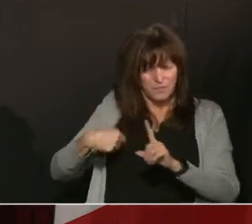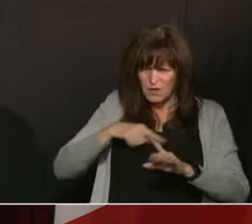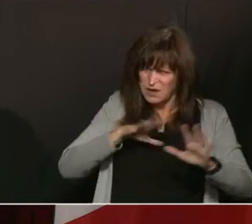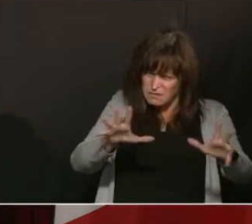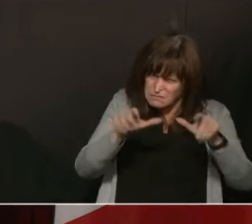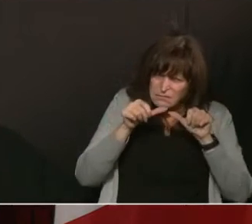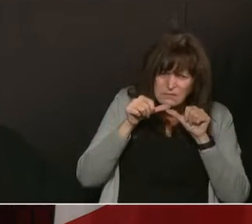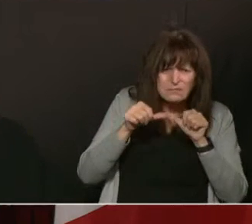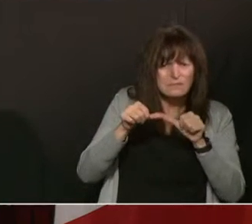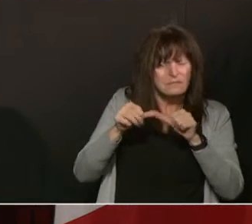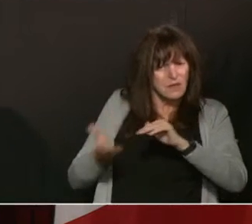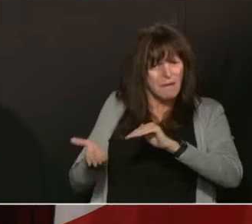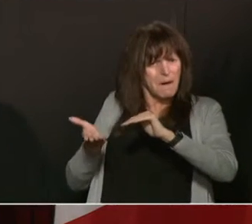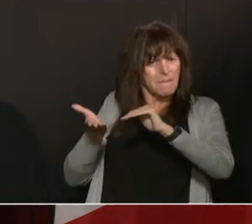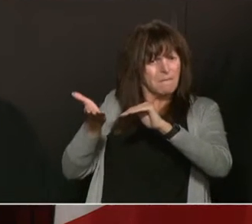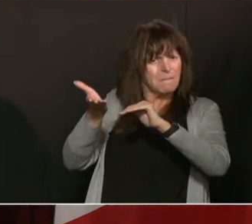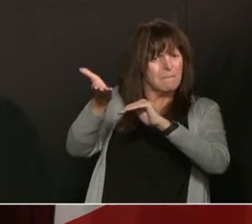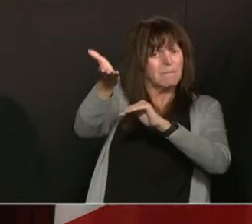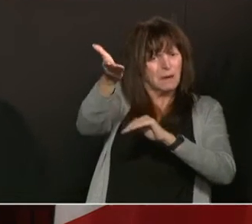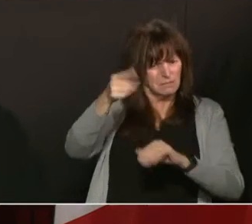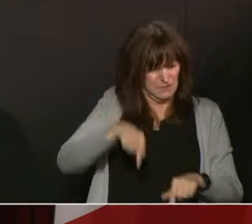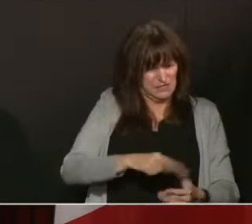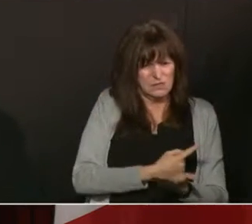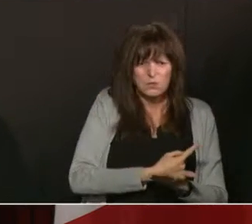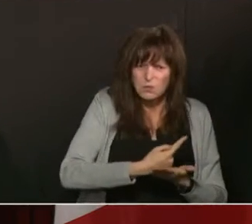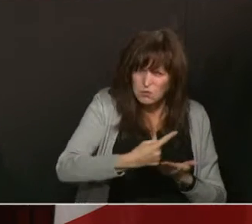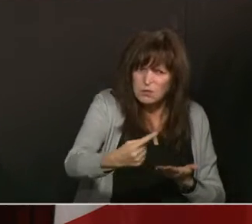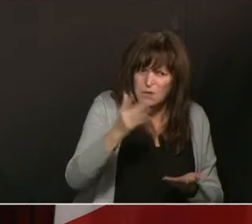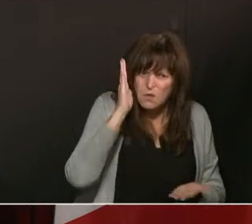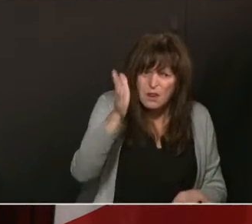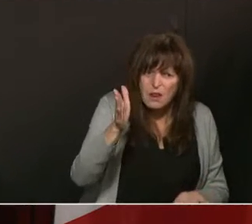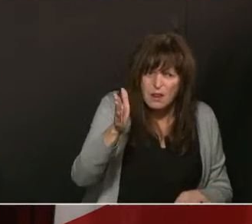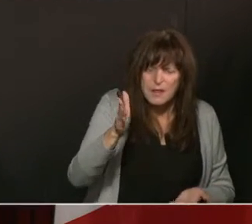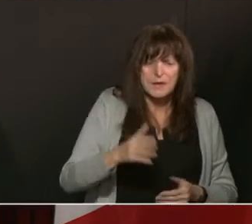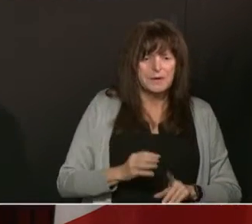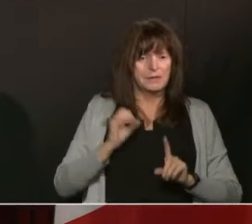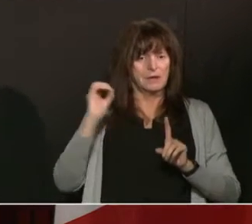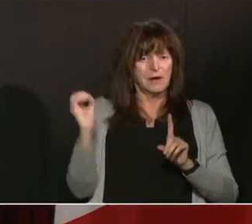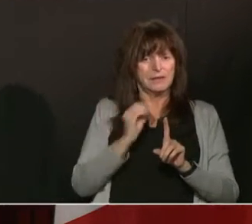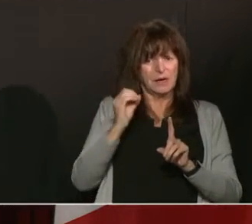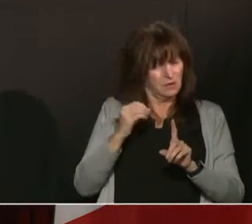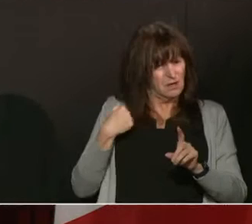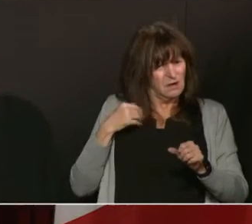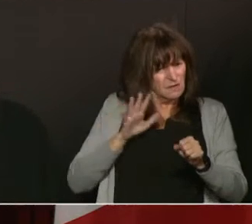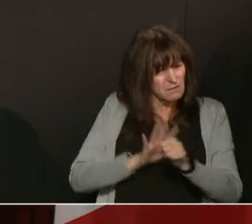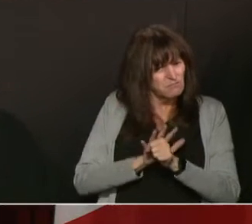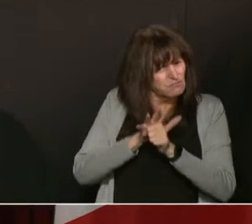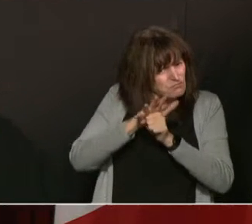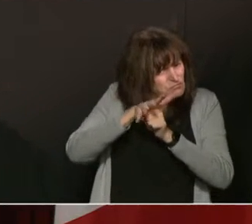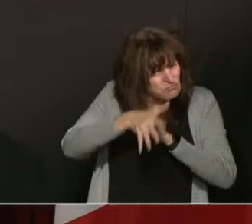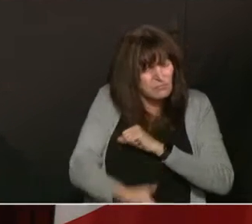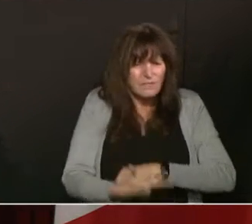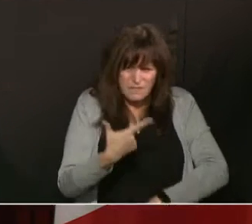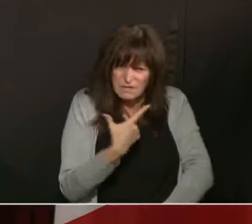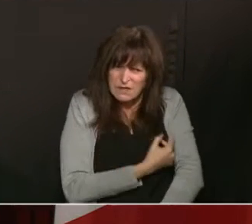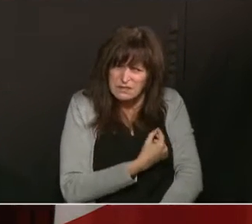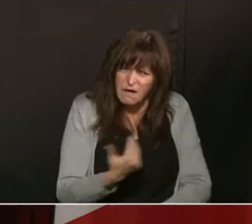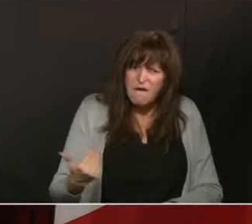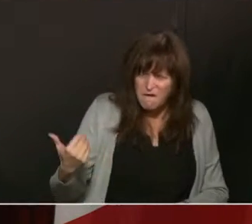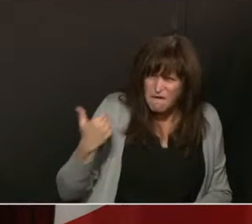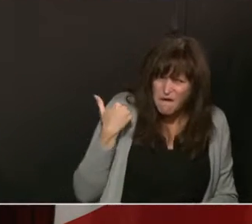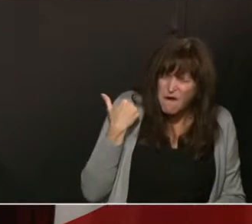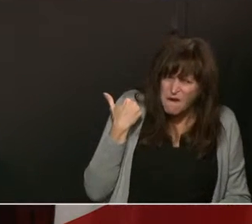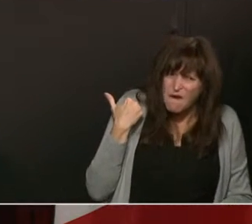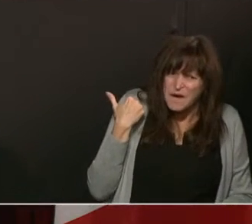days. Ontario currently has ample supply of vaccines, and given the historical uptake of the